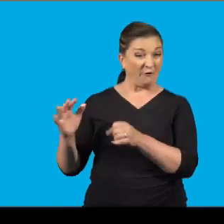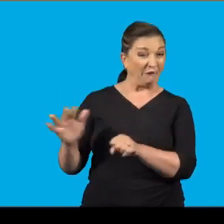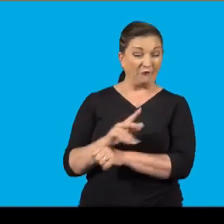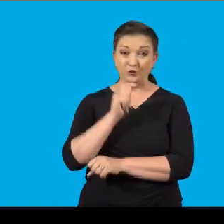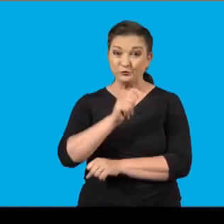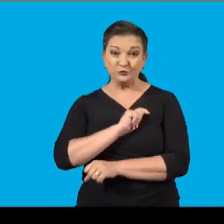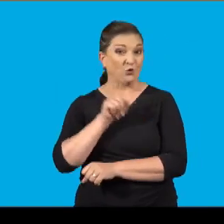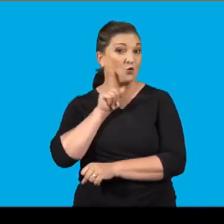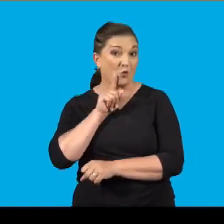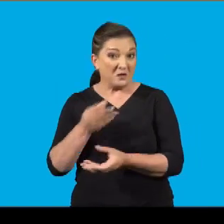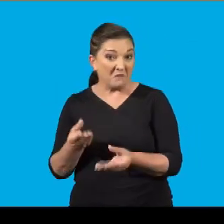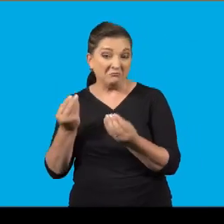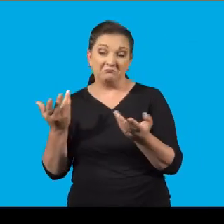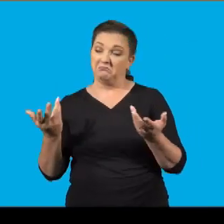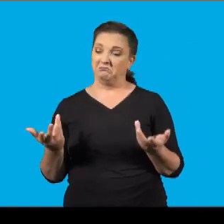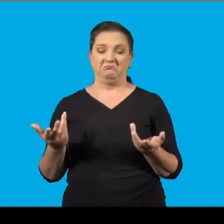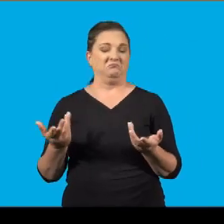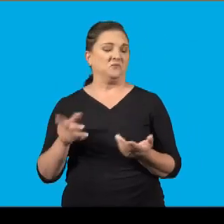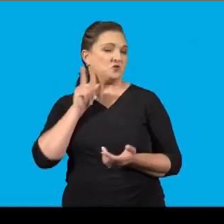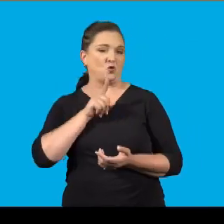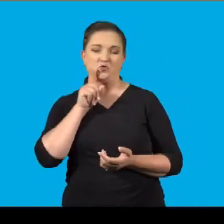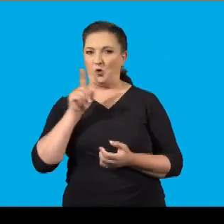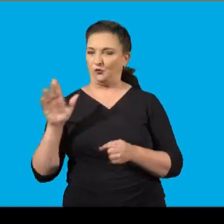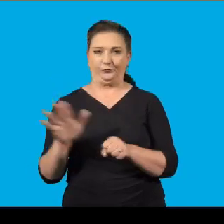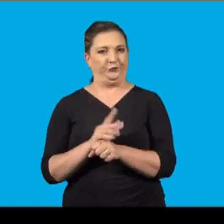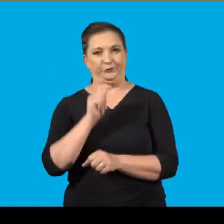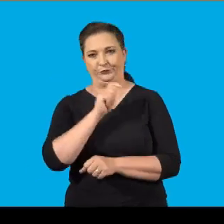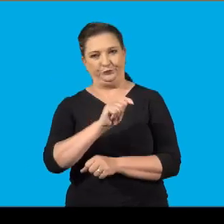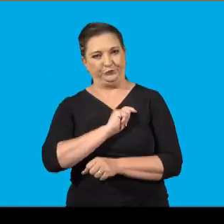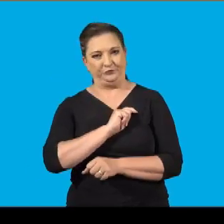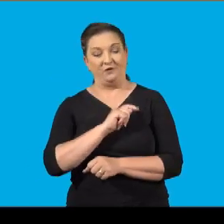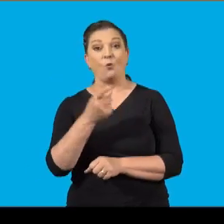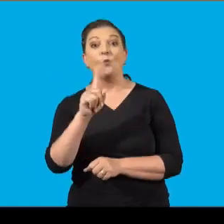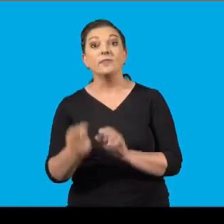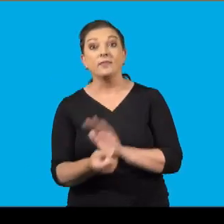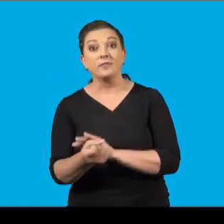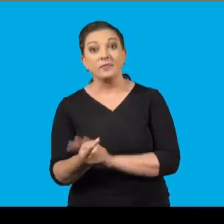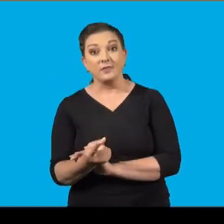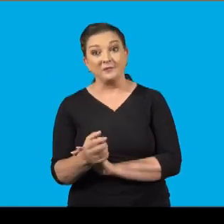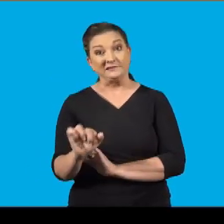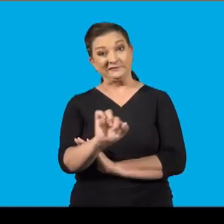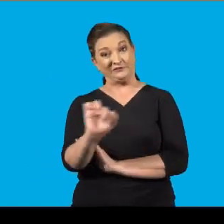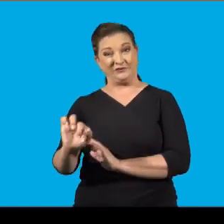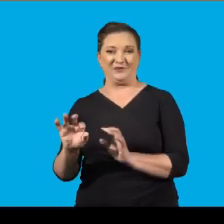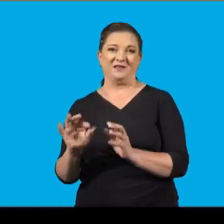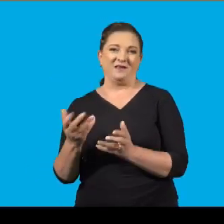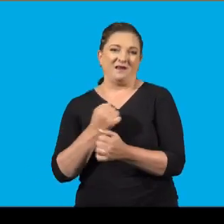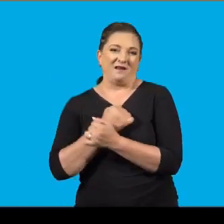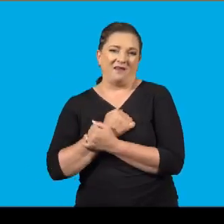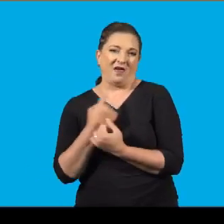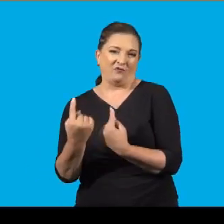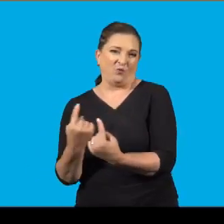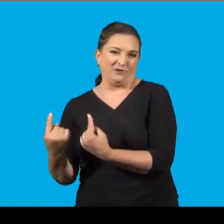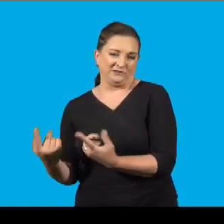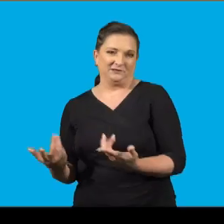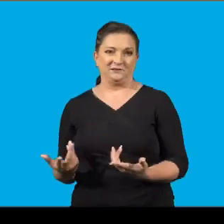the whole truth. Okay, I'm going to underline, did not always get the whole truth of what happened to their loved ones.